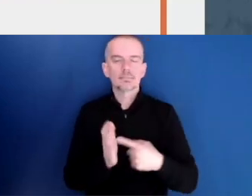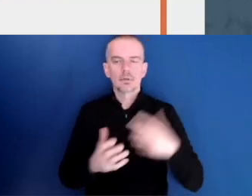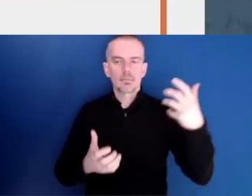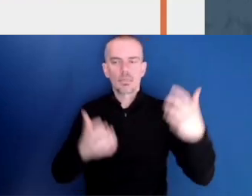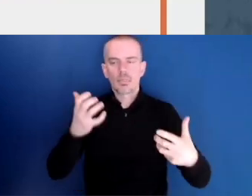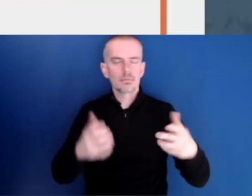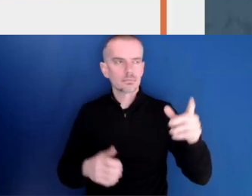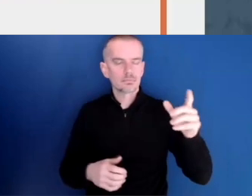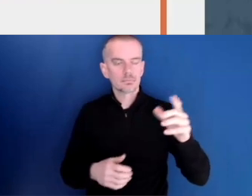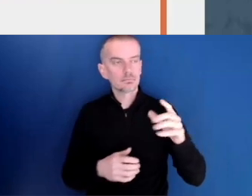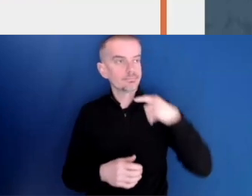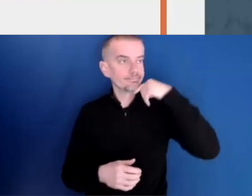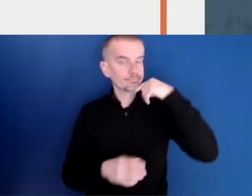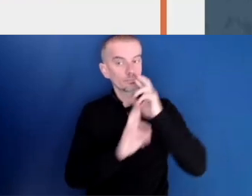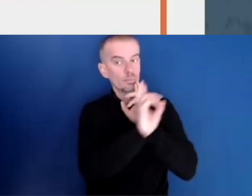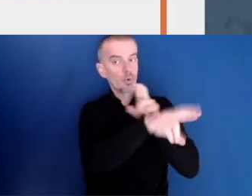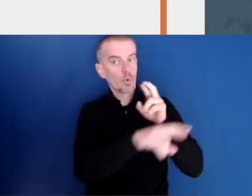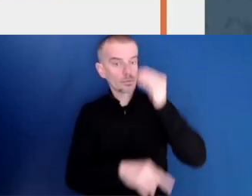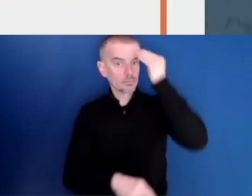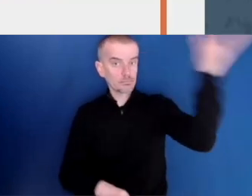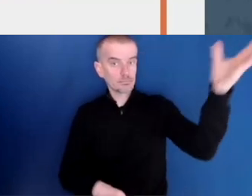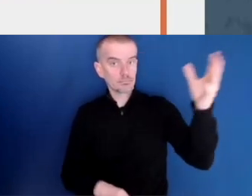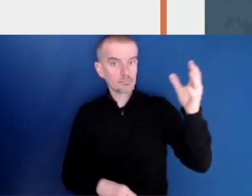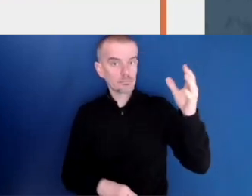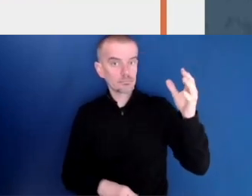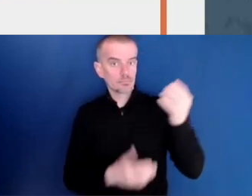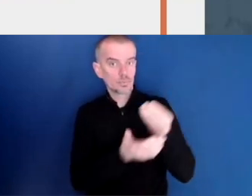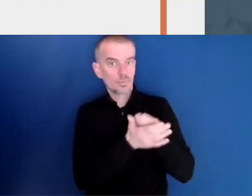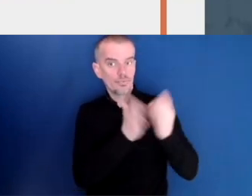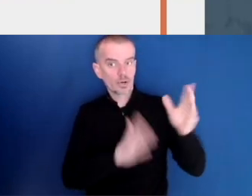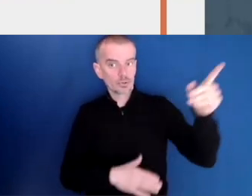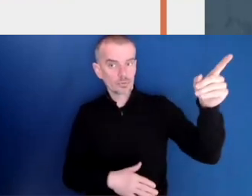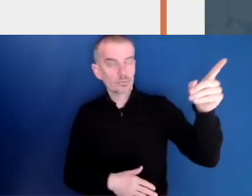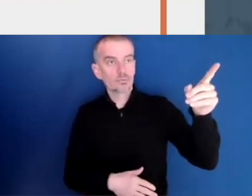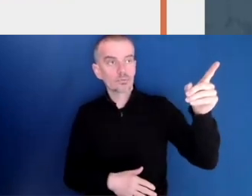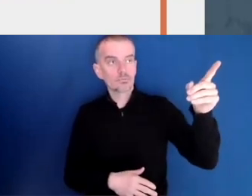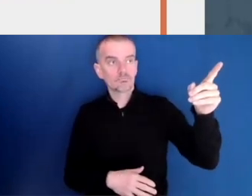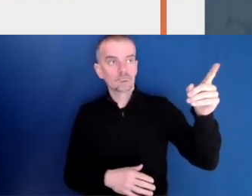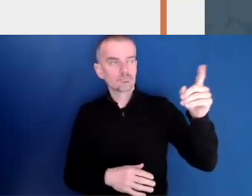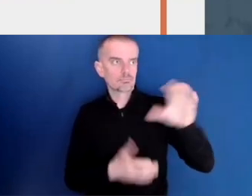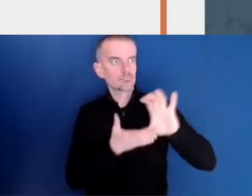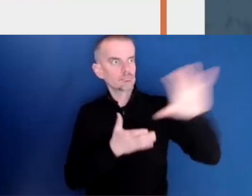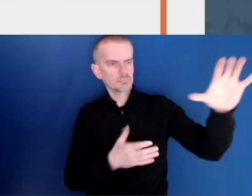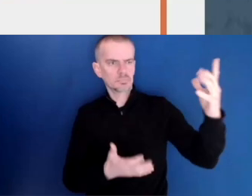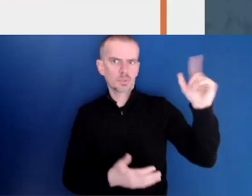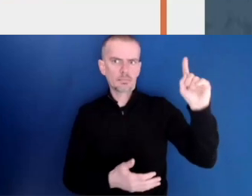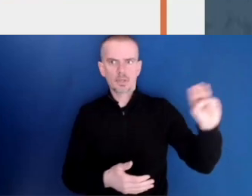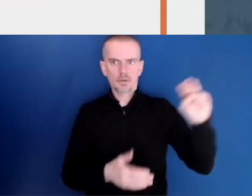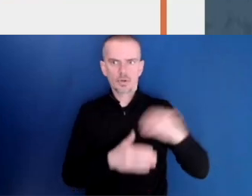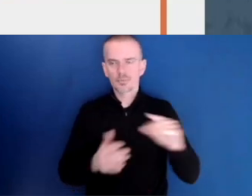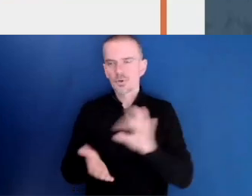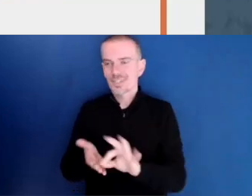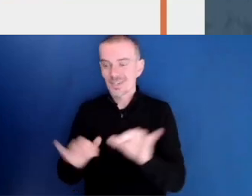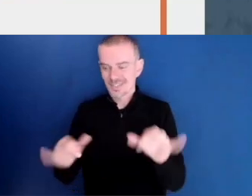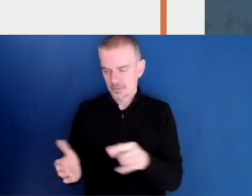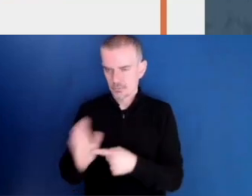between the report that you send to the funder and what's actually showing up as a cost in your accounting system. And